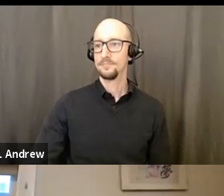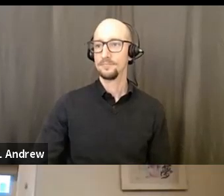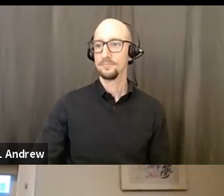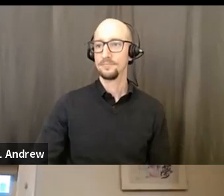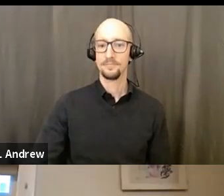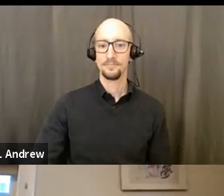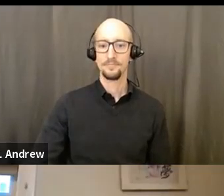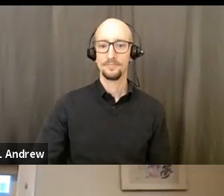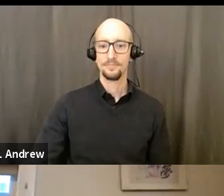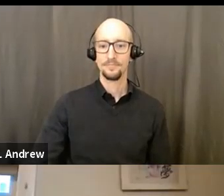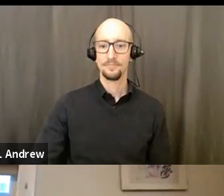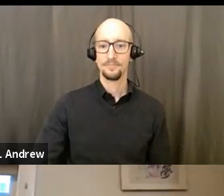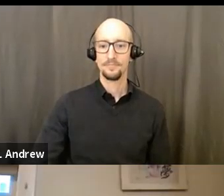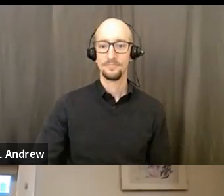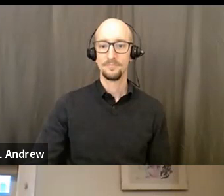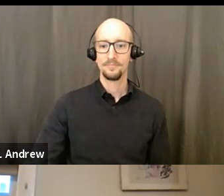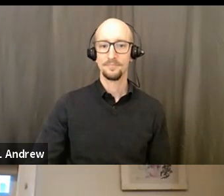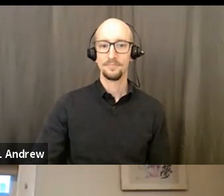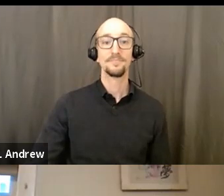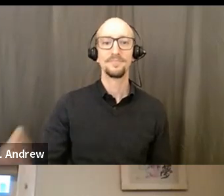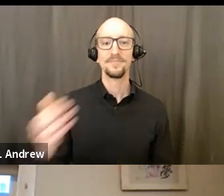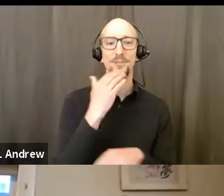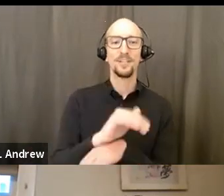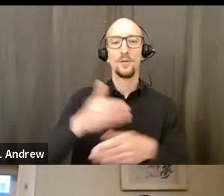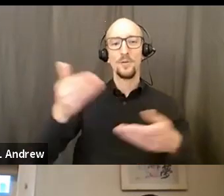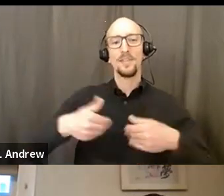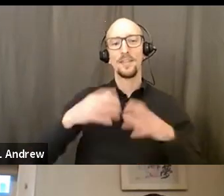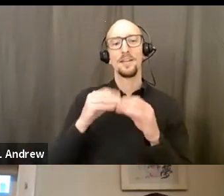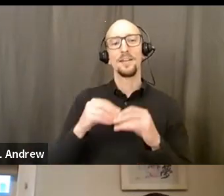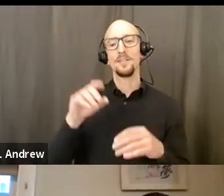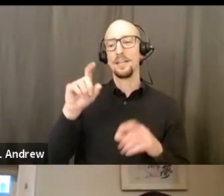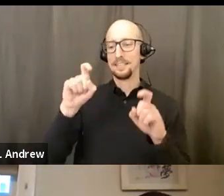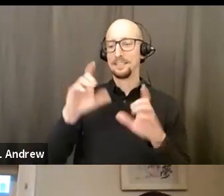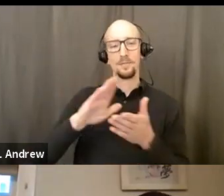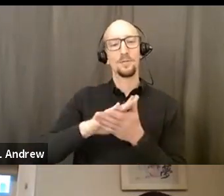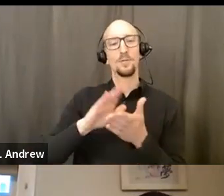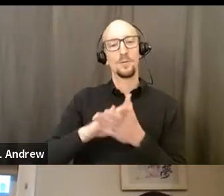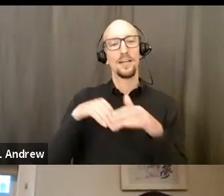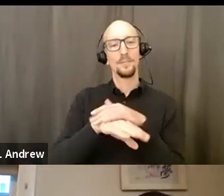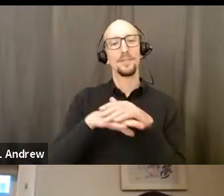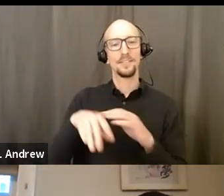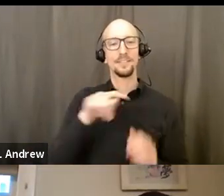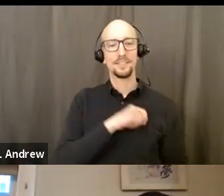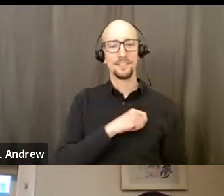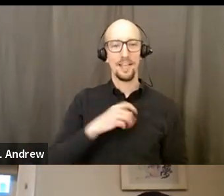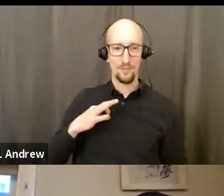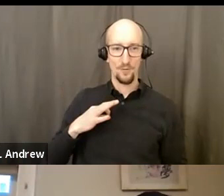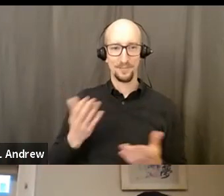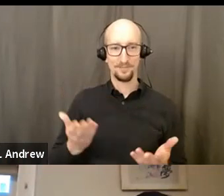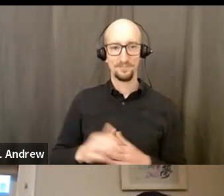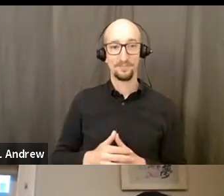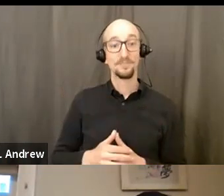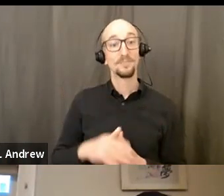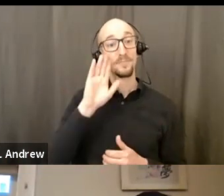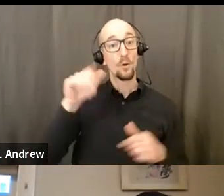We are live. Good evening and welcome to the meeting of the Exam School Admissions Task Force. Because this is a